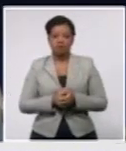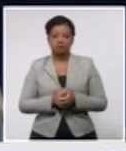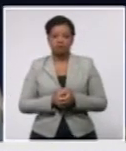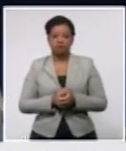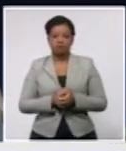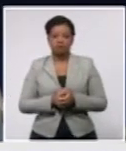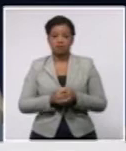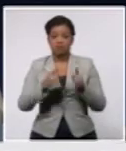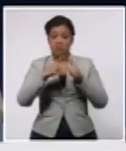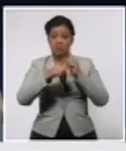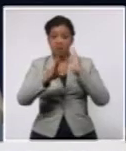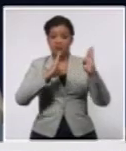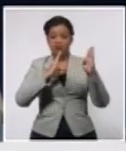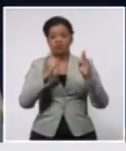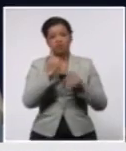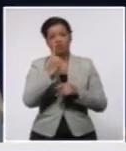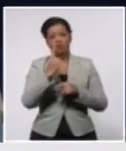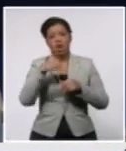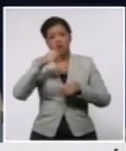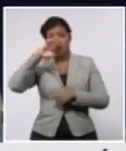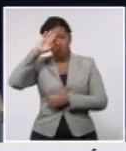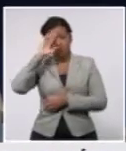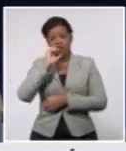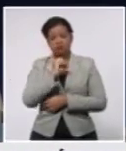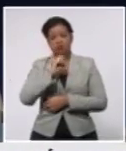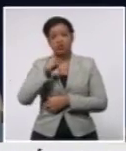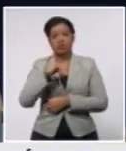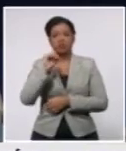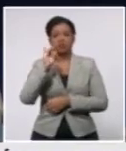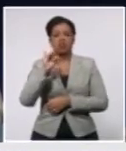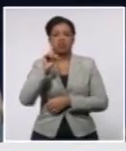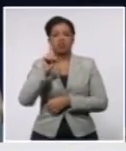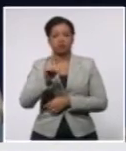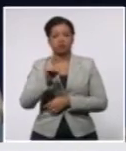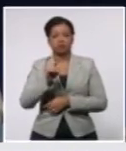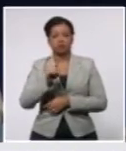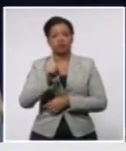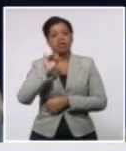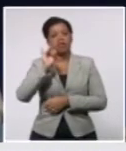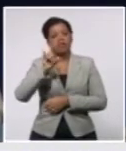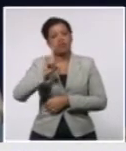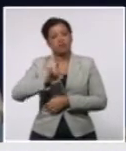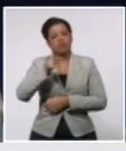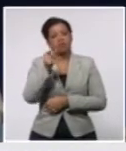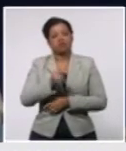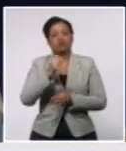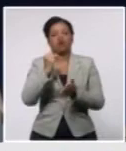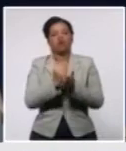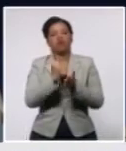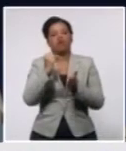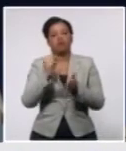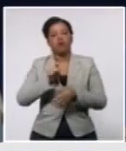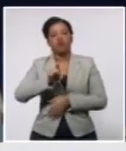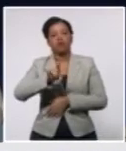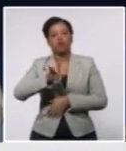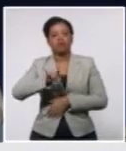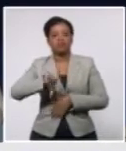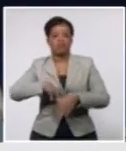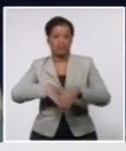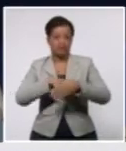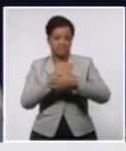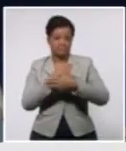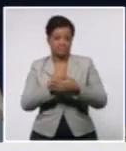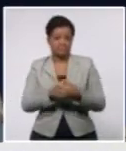of a lower incidence than in previous fortnight of 30.1%. Havana also meets this indicator as